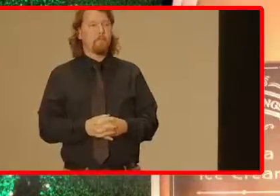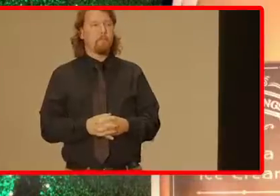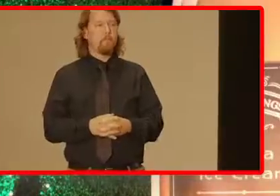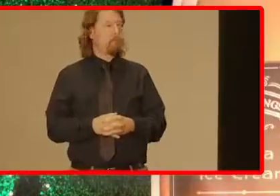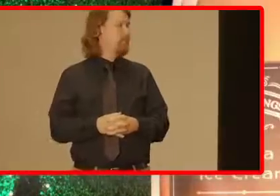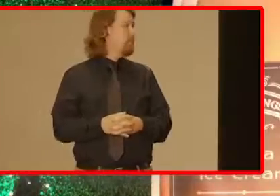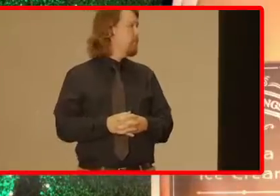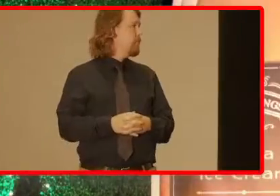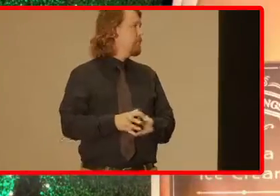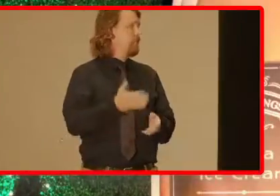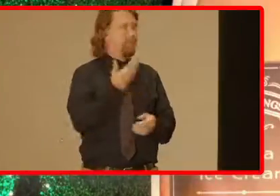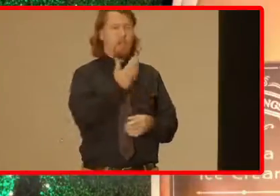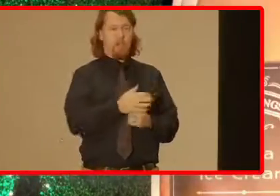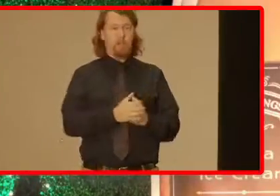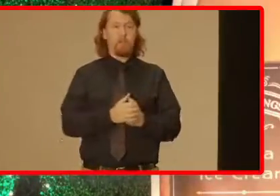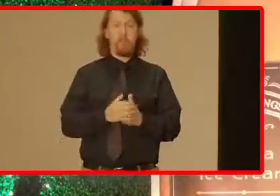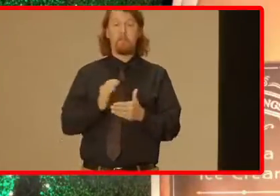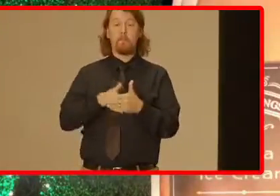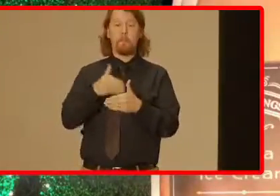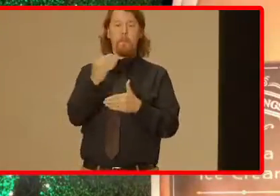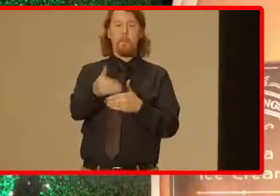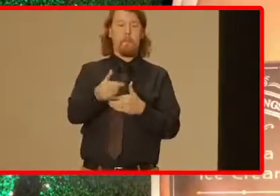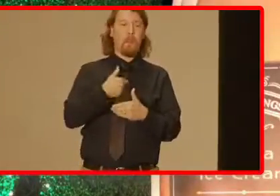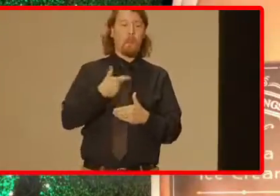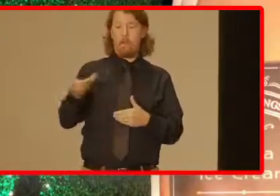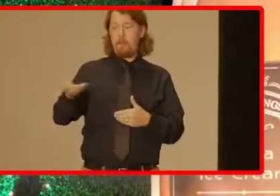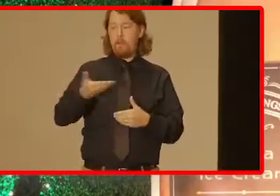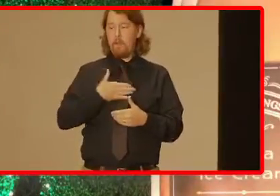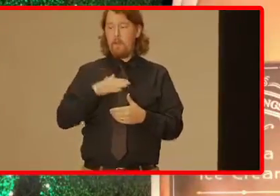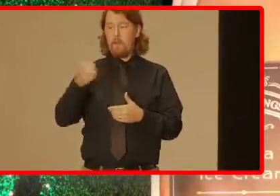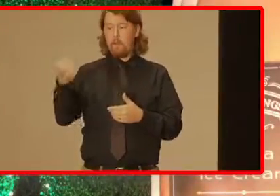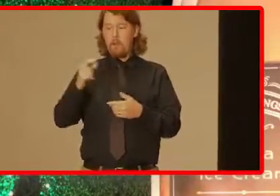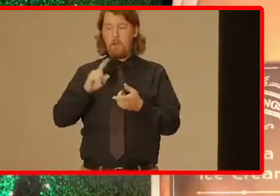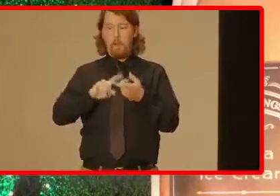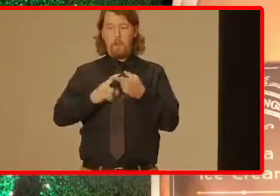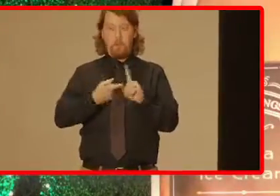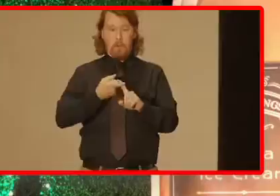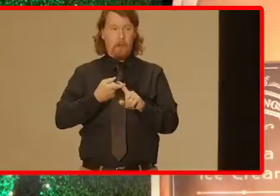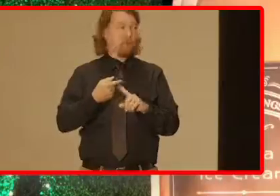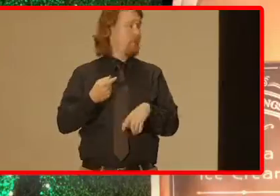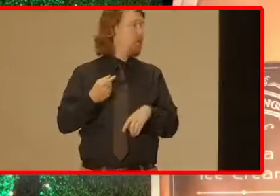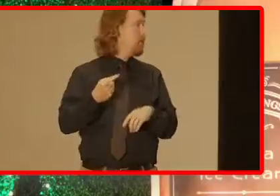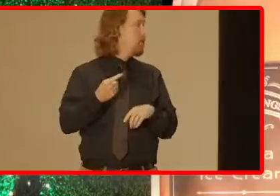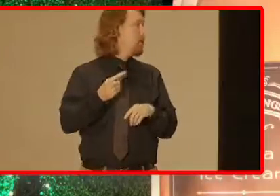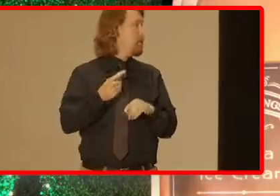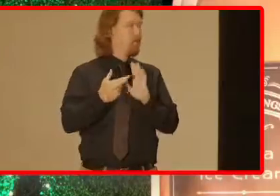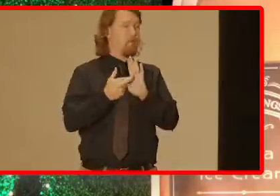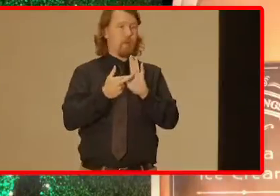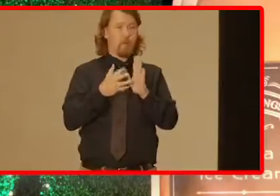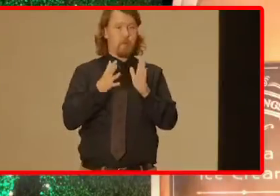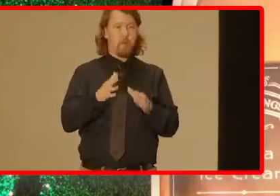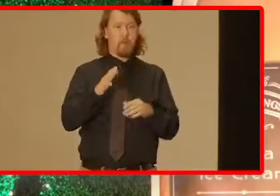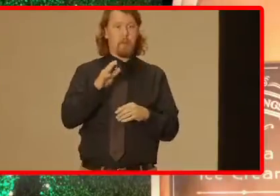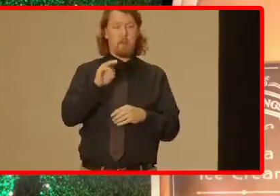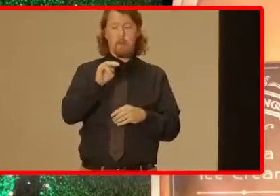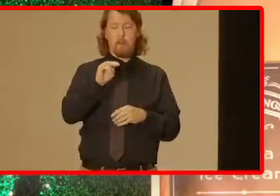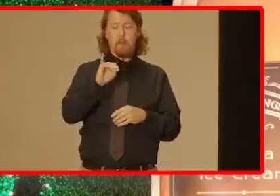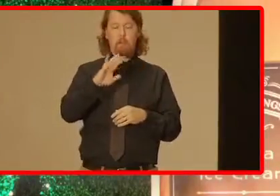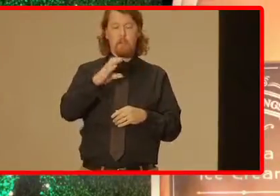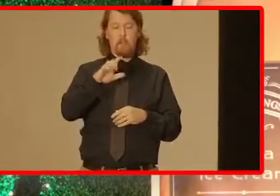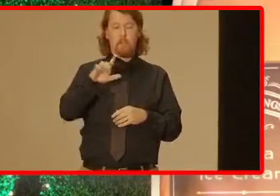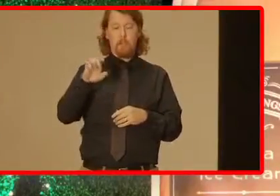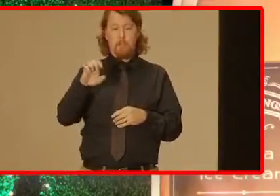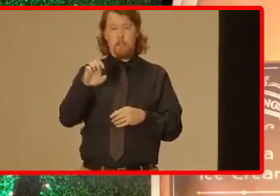Thank you, Representative. Next, I'll invite up my other friend and colleague, Representative Michelle Salzman.